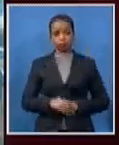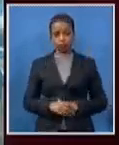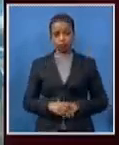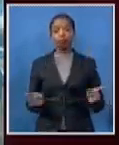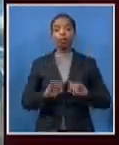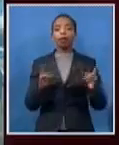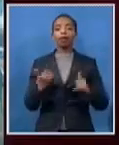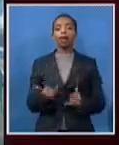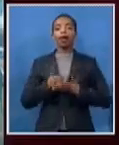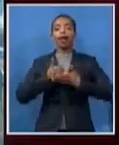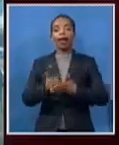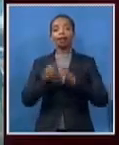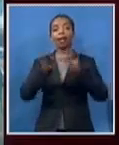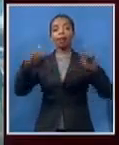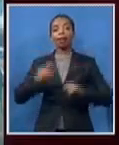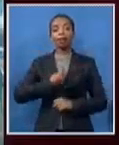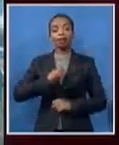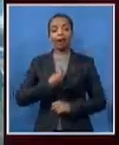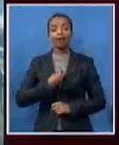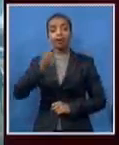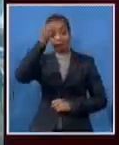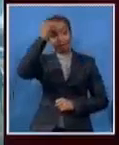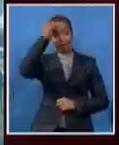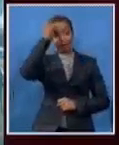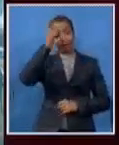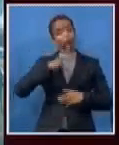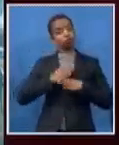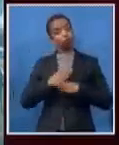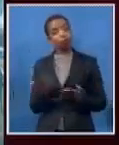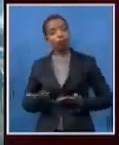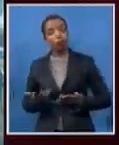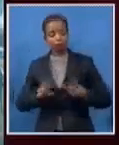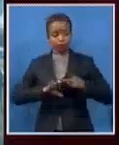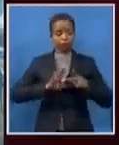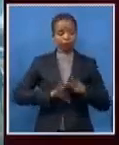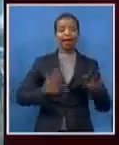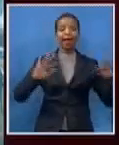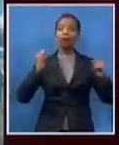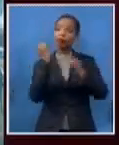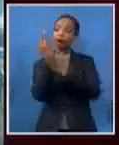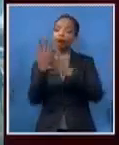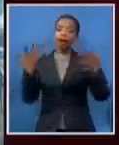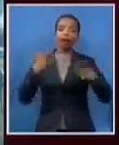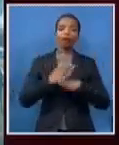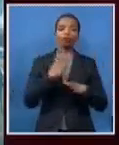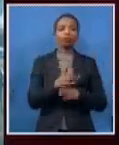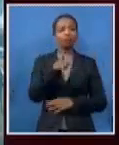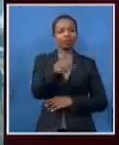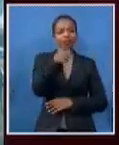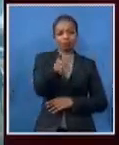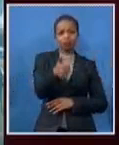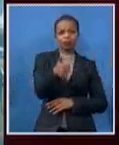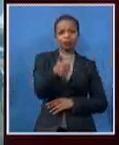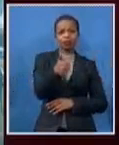understand where jobs are, how to apply for a job, and this is good. And you can move young people to the front